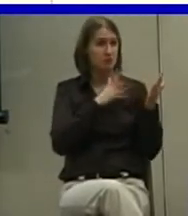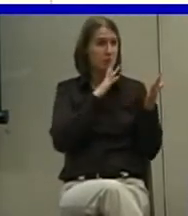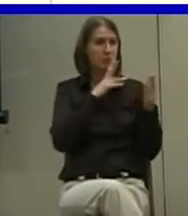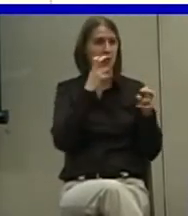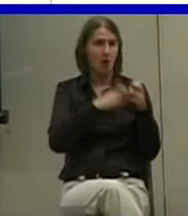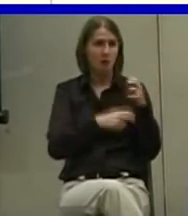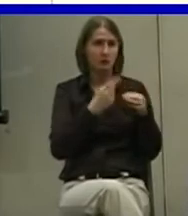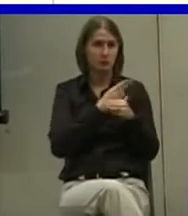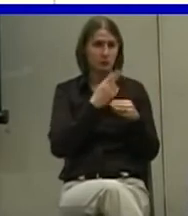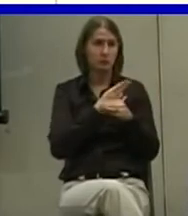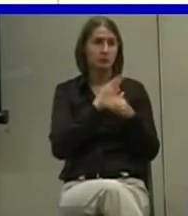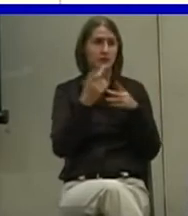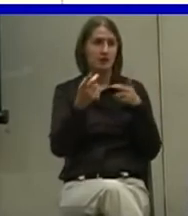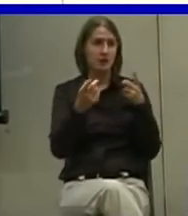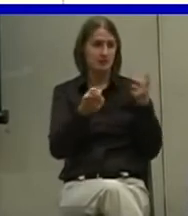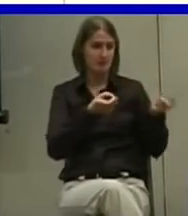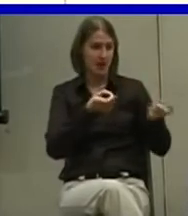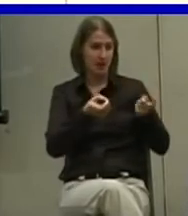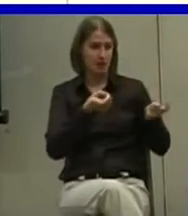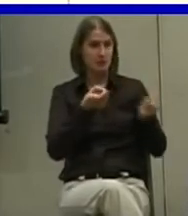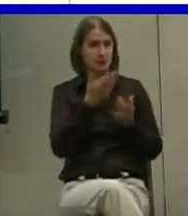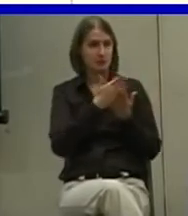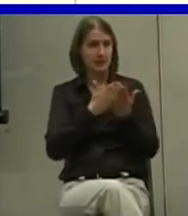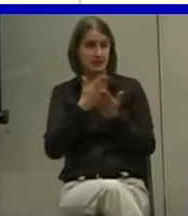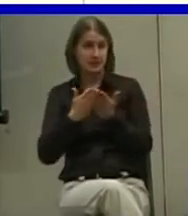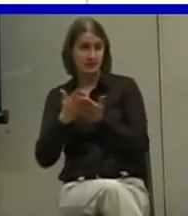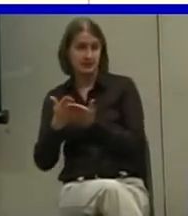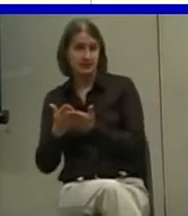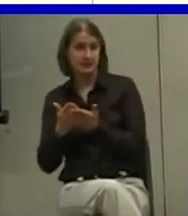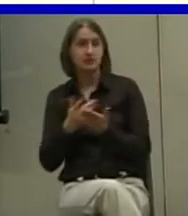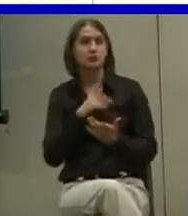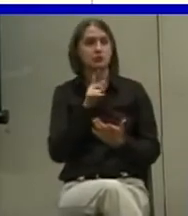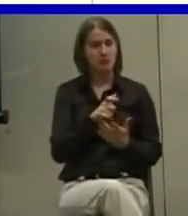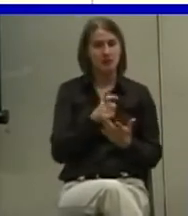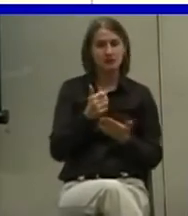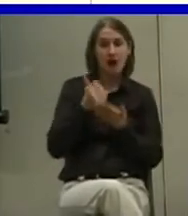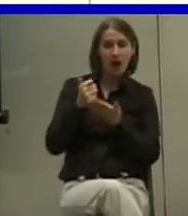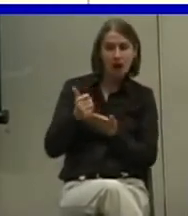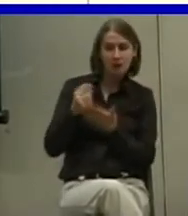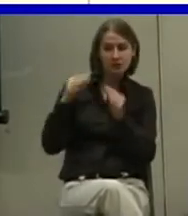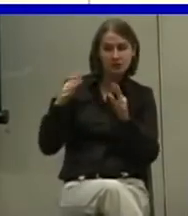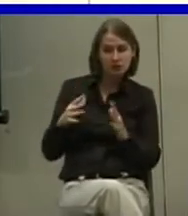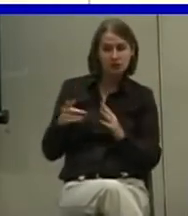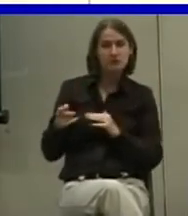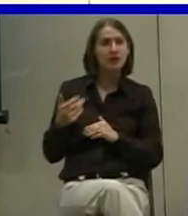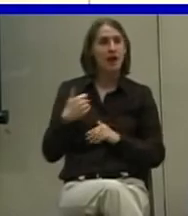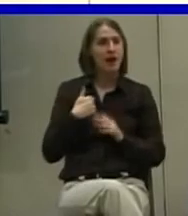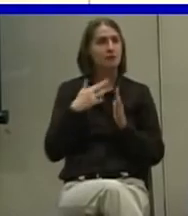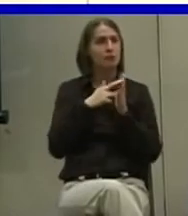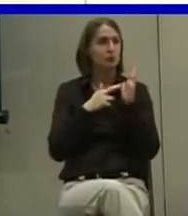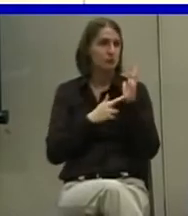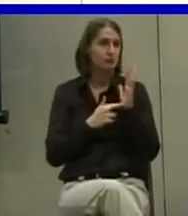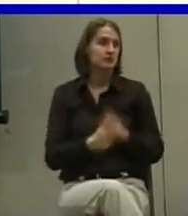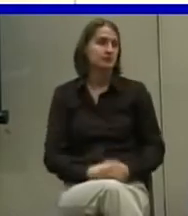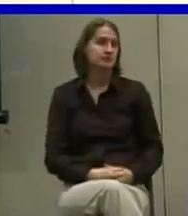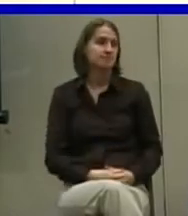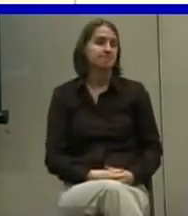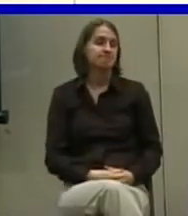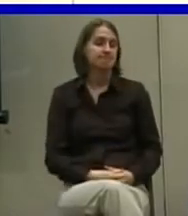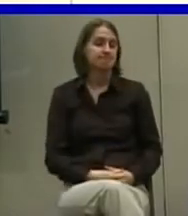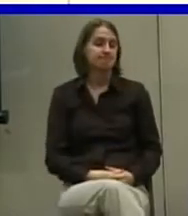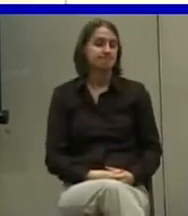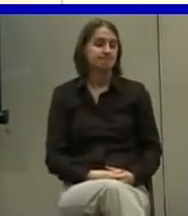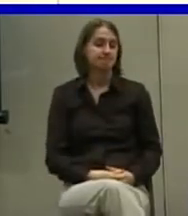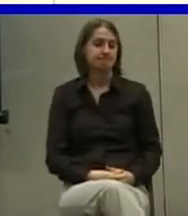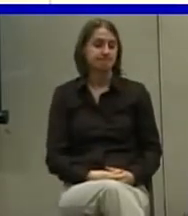hard to use the management pieces. Must get teachers to have rules.